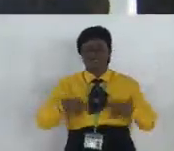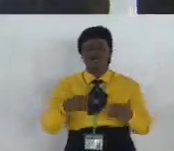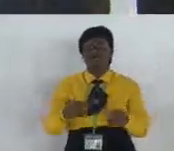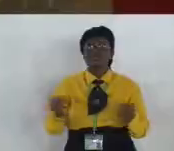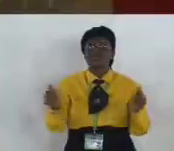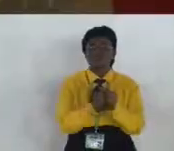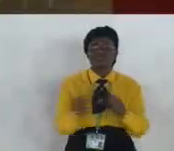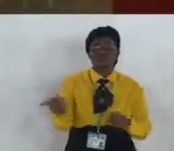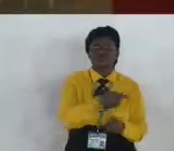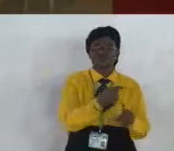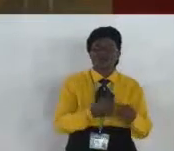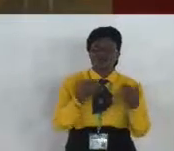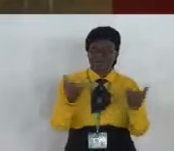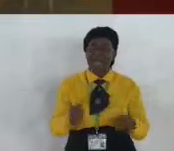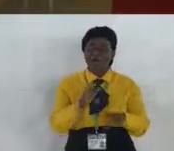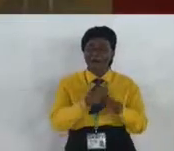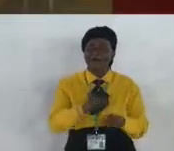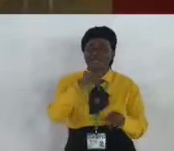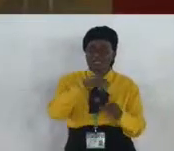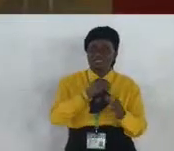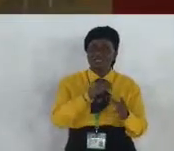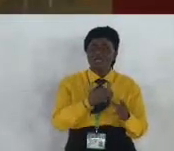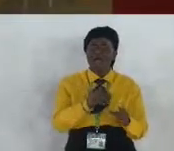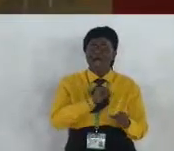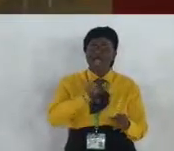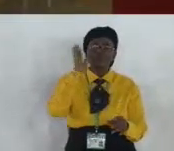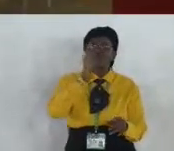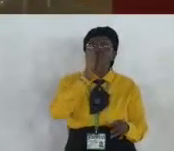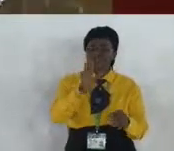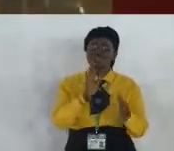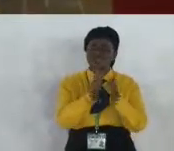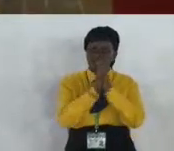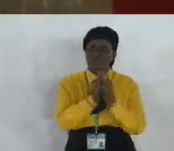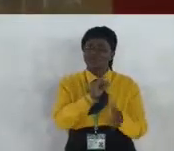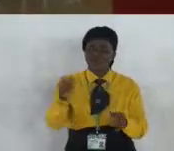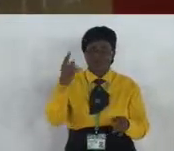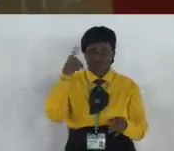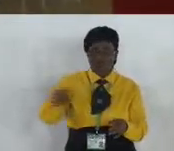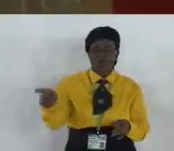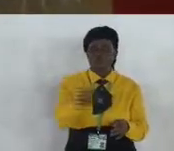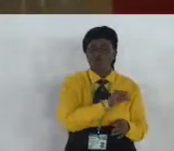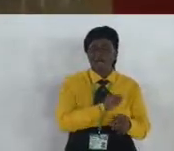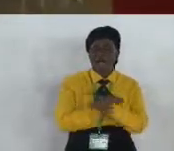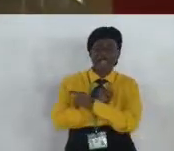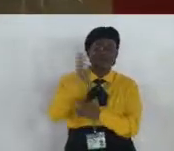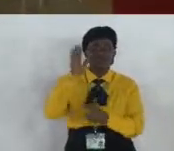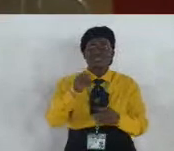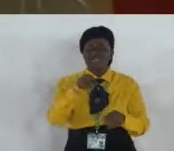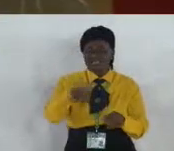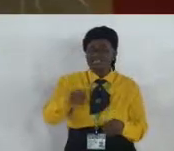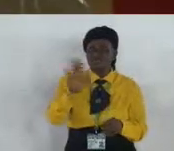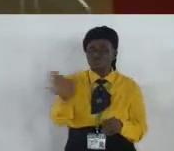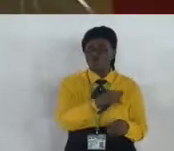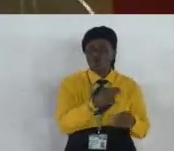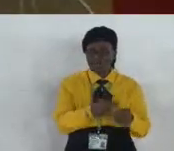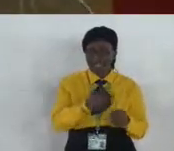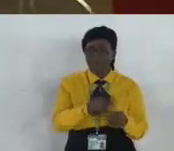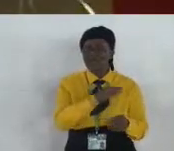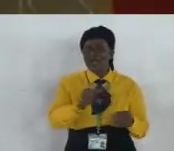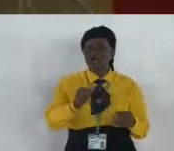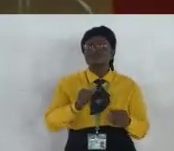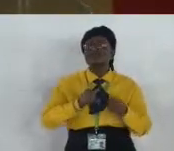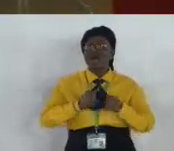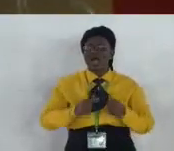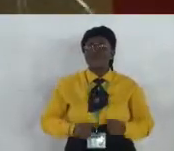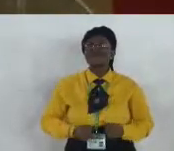praying for you. So I will need your names, your address, and your prayer requests. If you are here, right here,